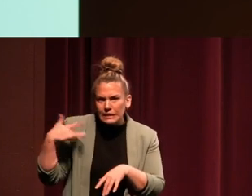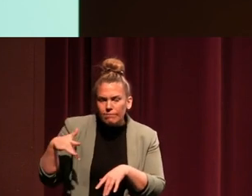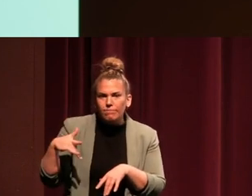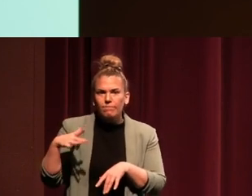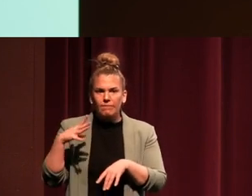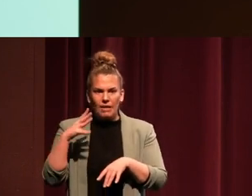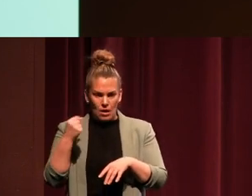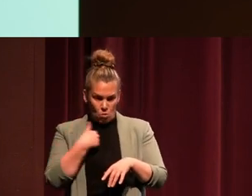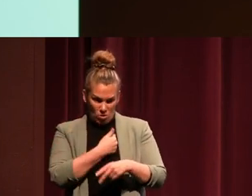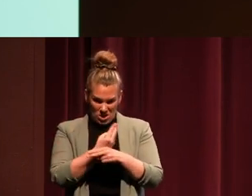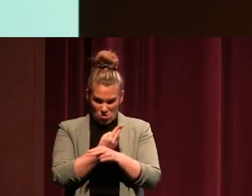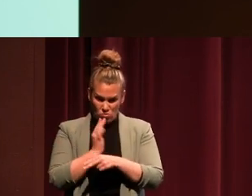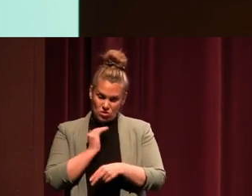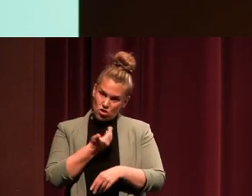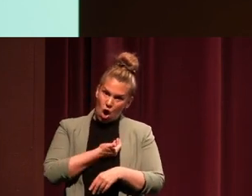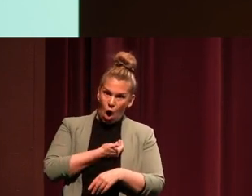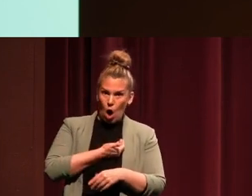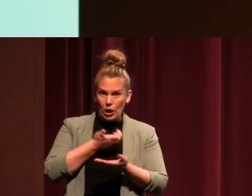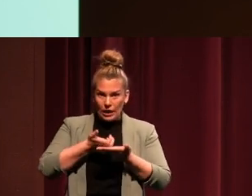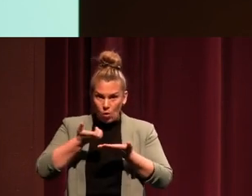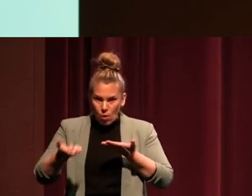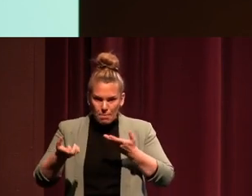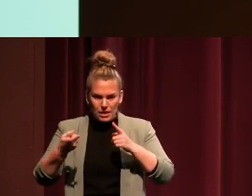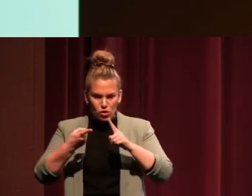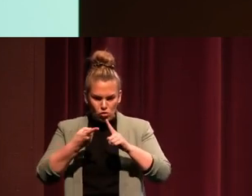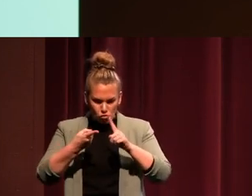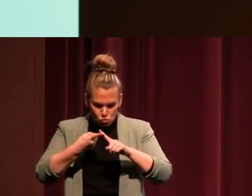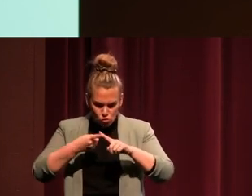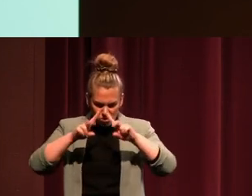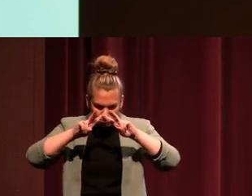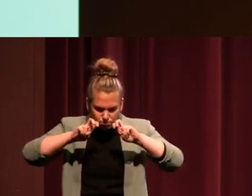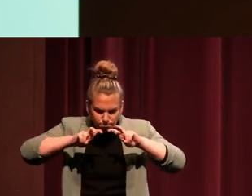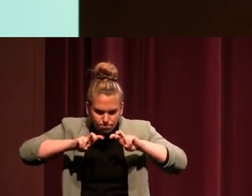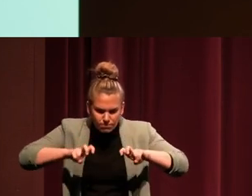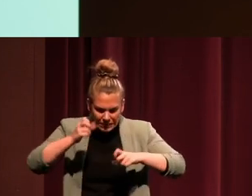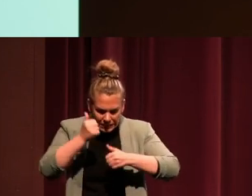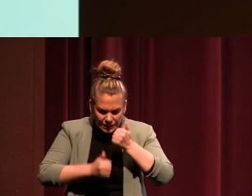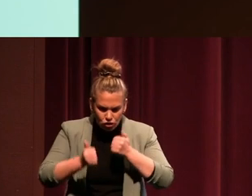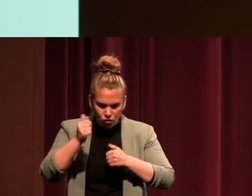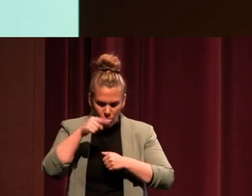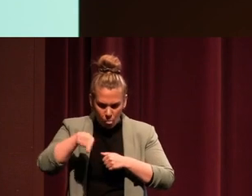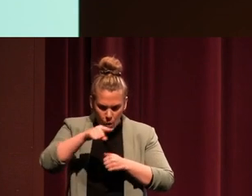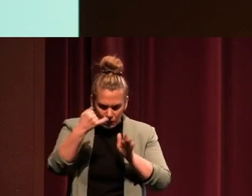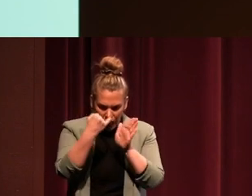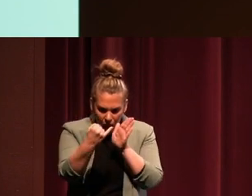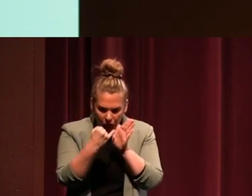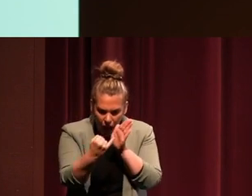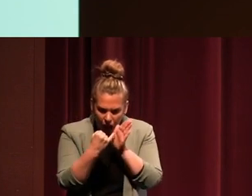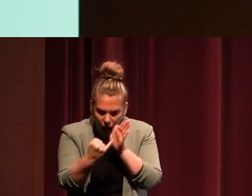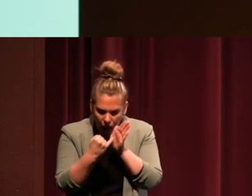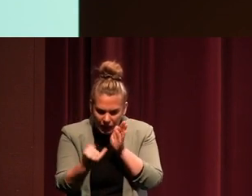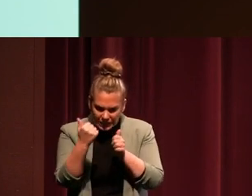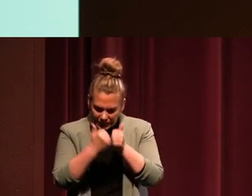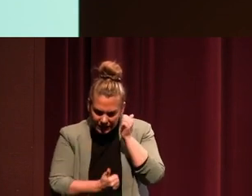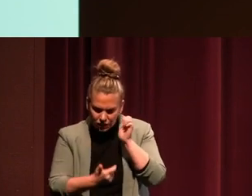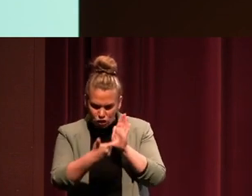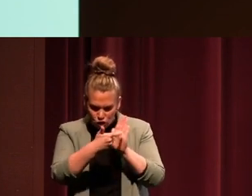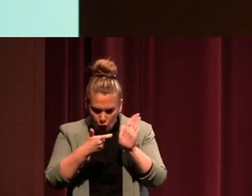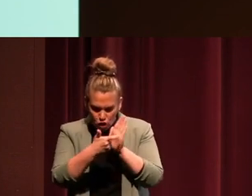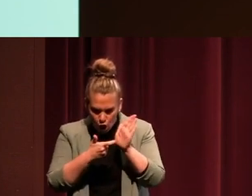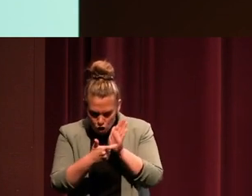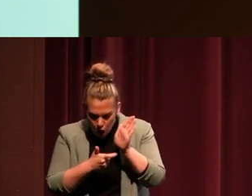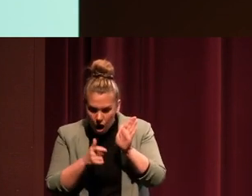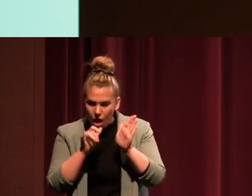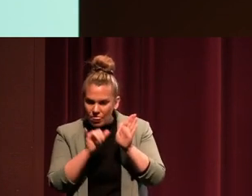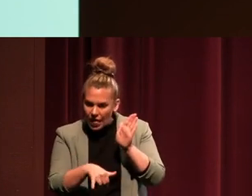equipment such that we can assign to each and every one of those whiskers, each and every one of those fire scars, a calendar year, like so.